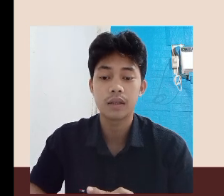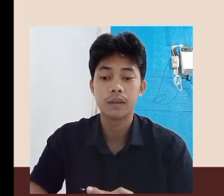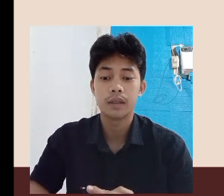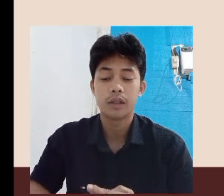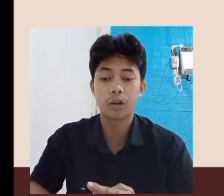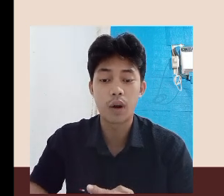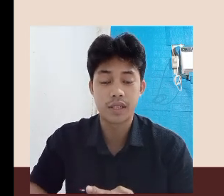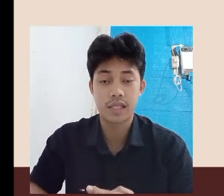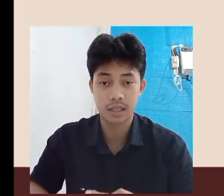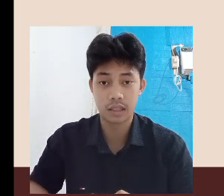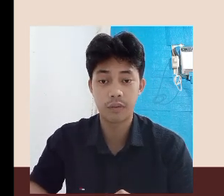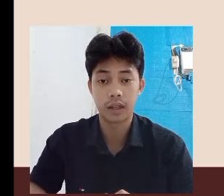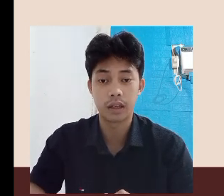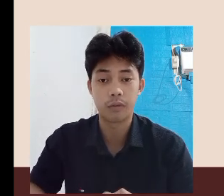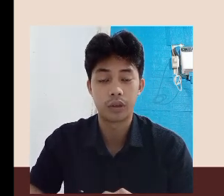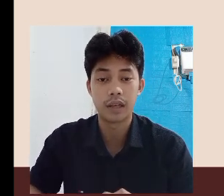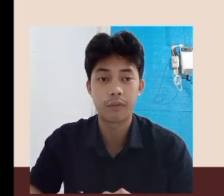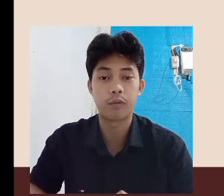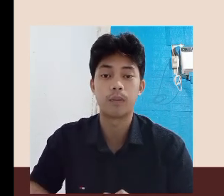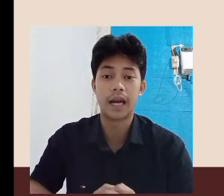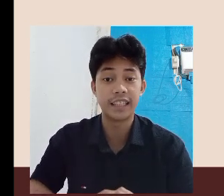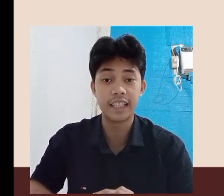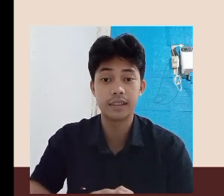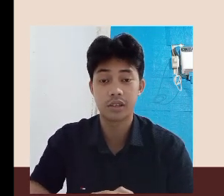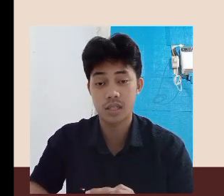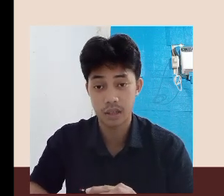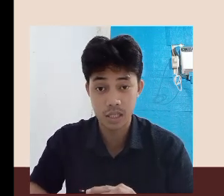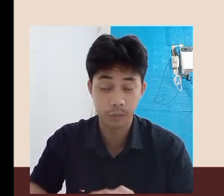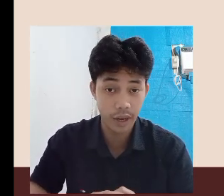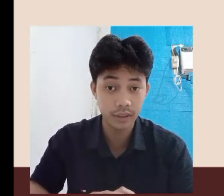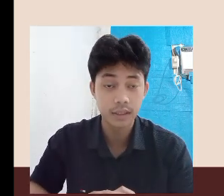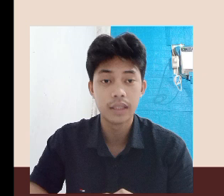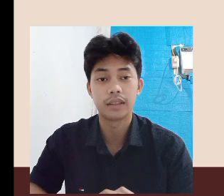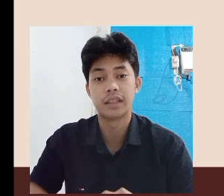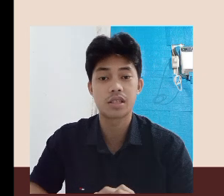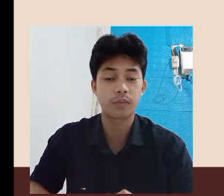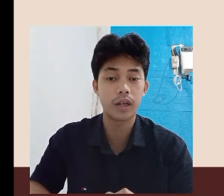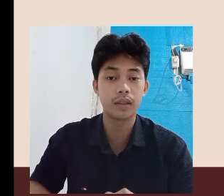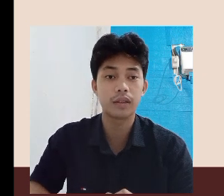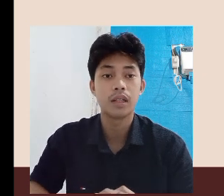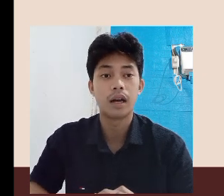will requires a significant effort, like guiding his friend,